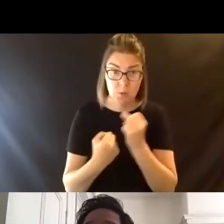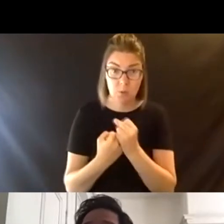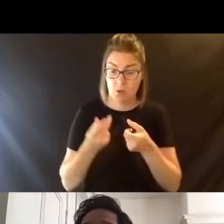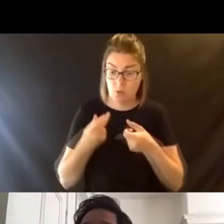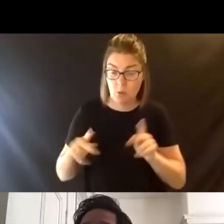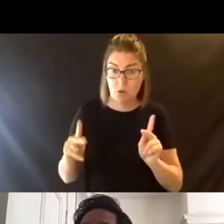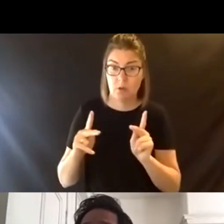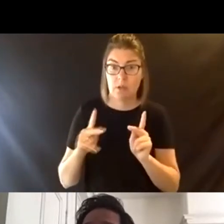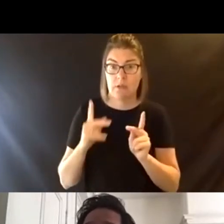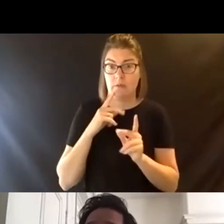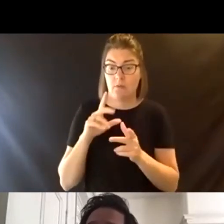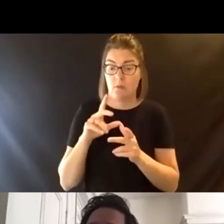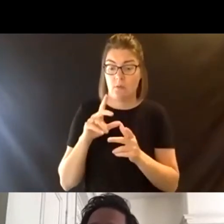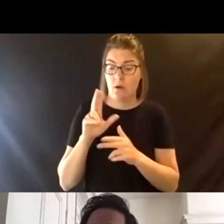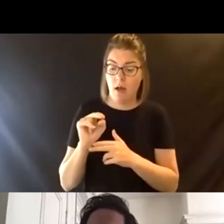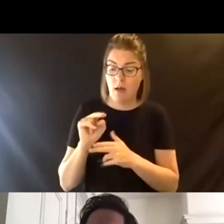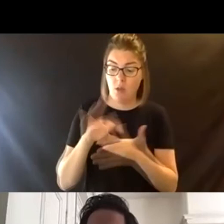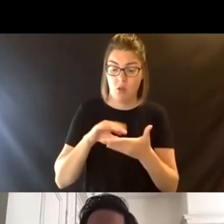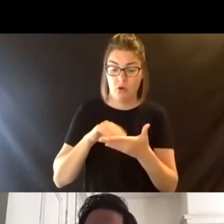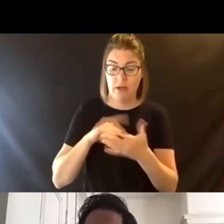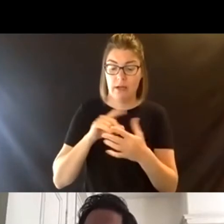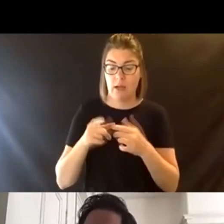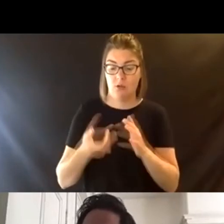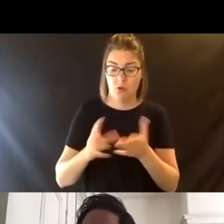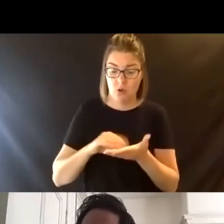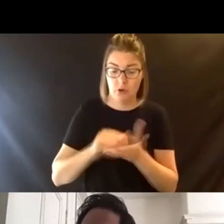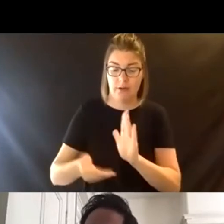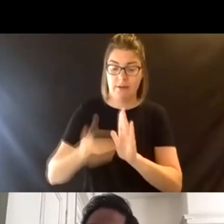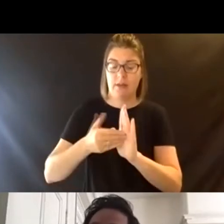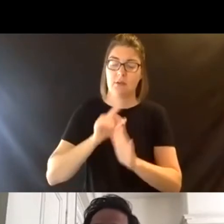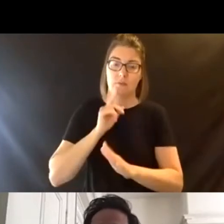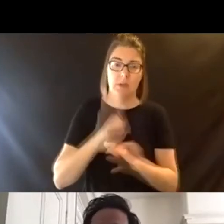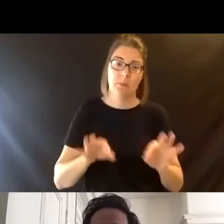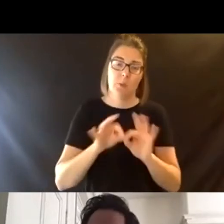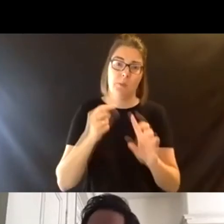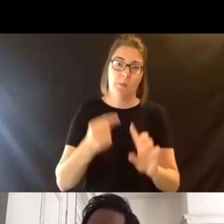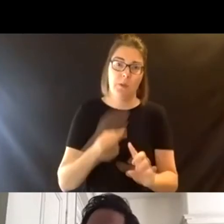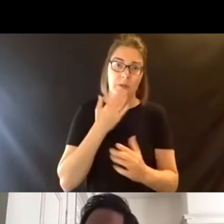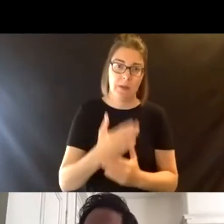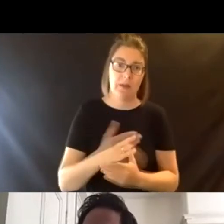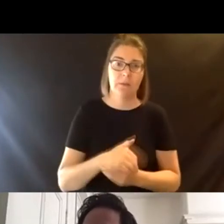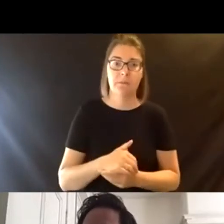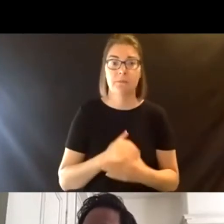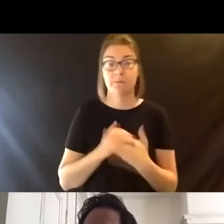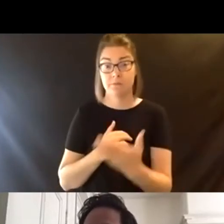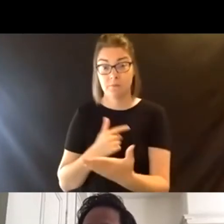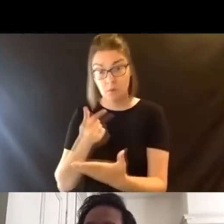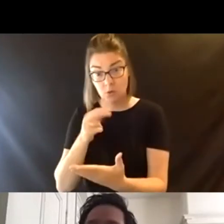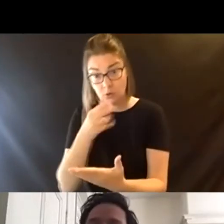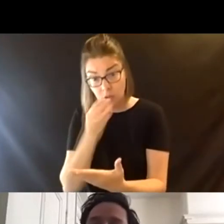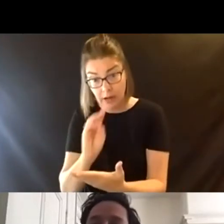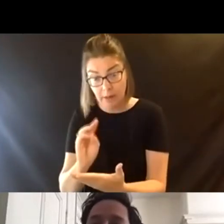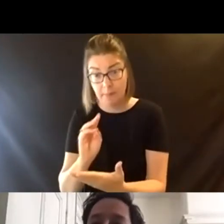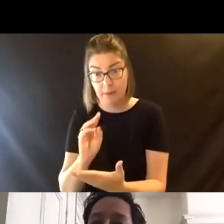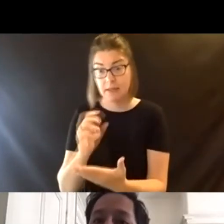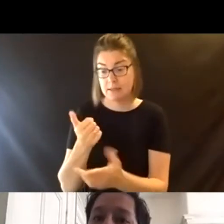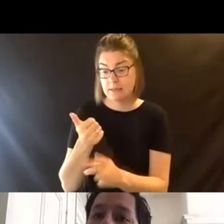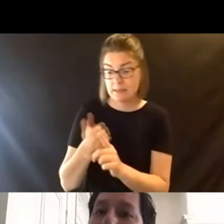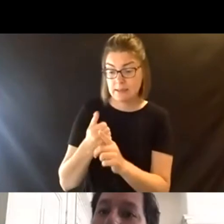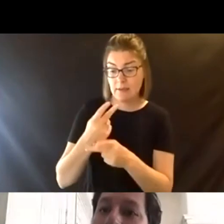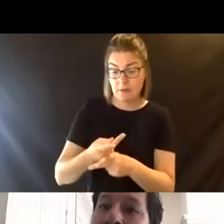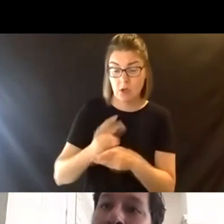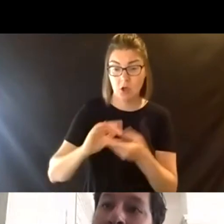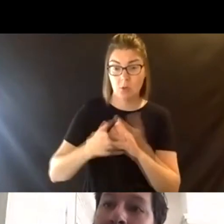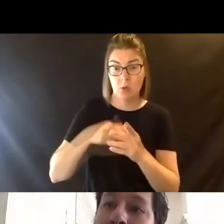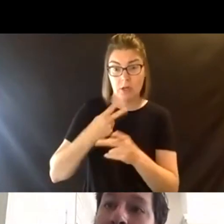for unlearning and relearning. Really important points there. Graham, what does self-care and community care look like for